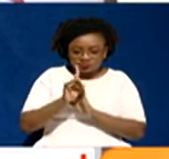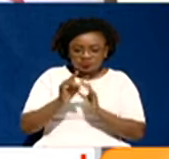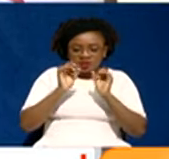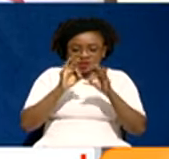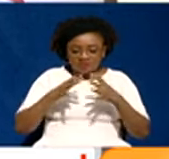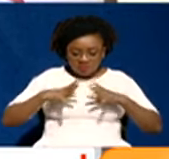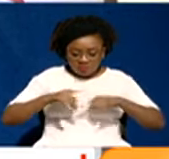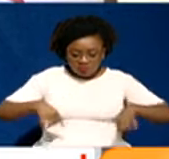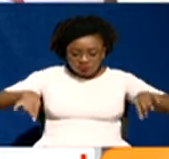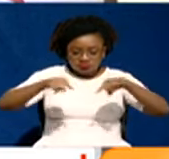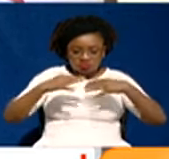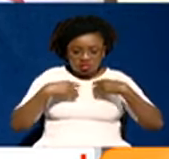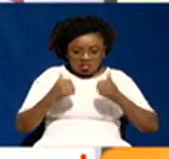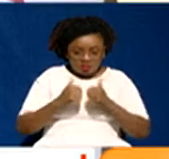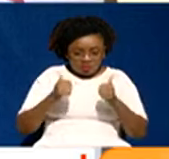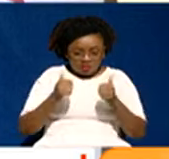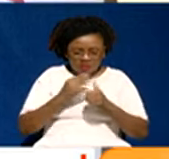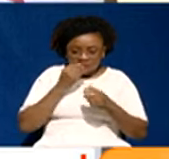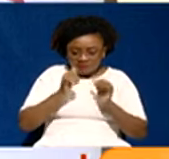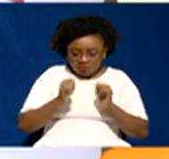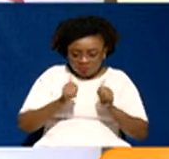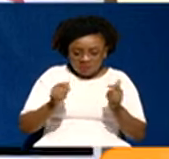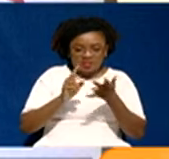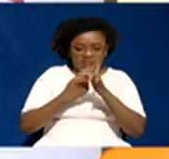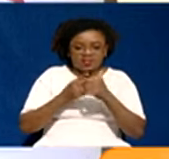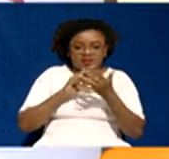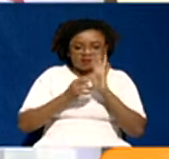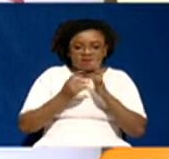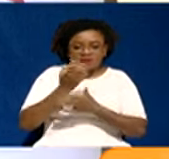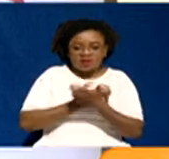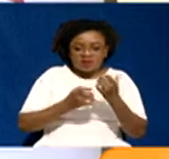population means a productive workforce and economic prosperity.